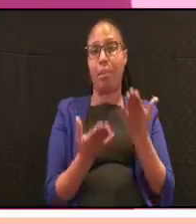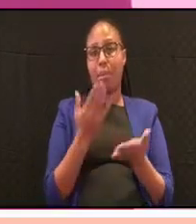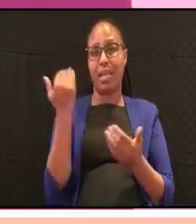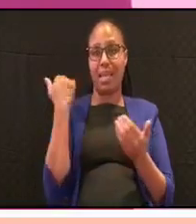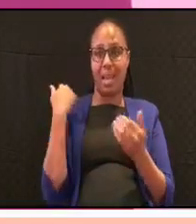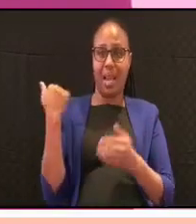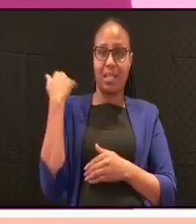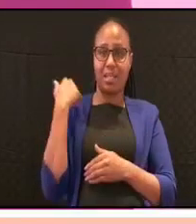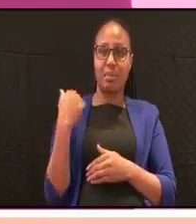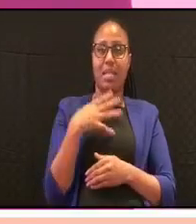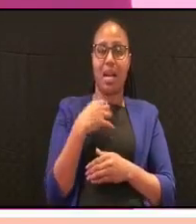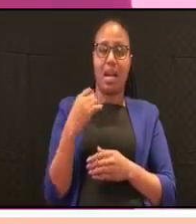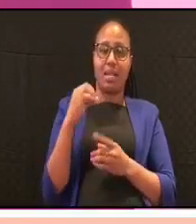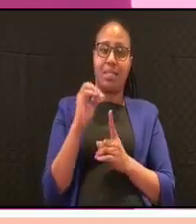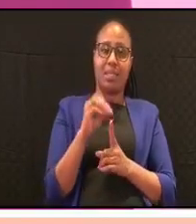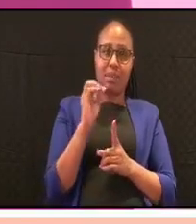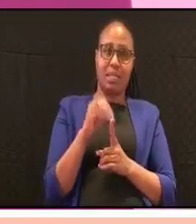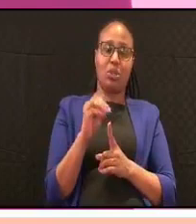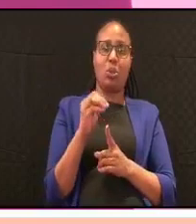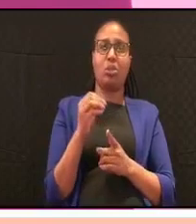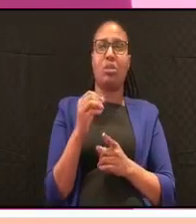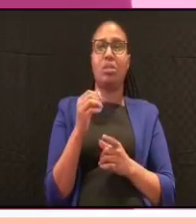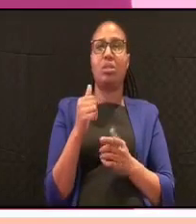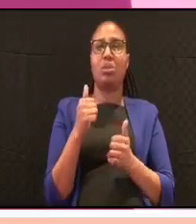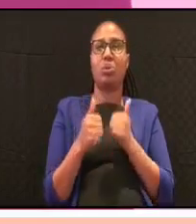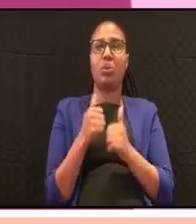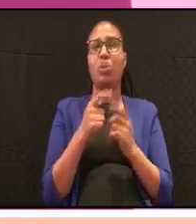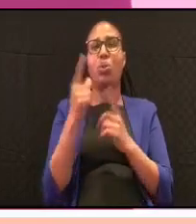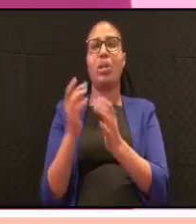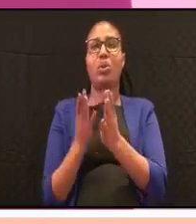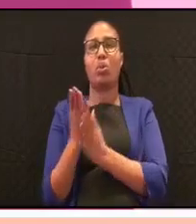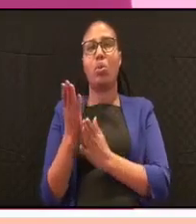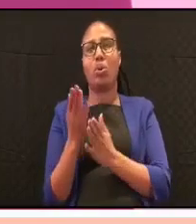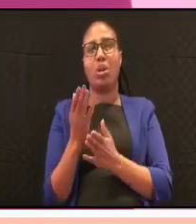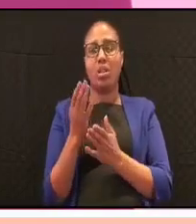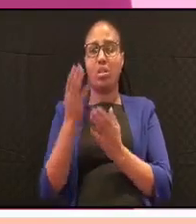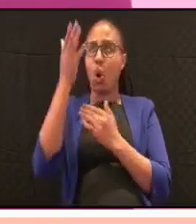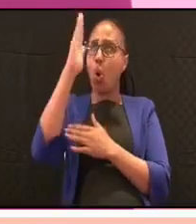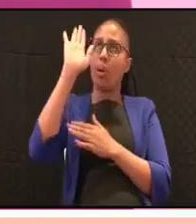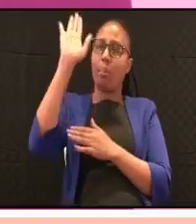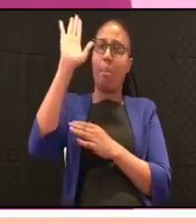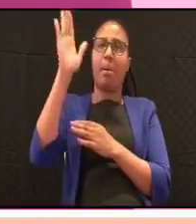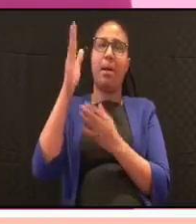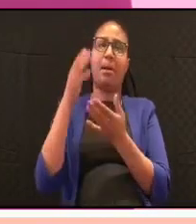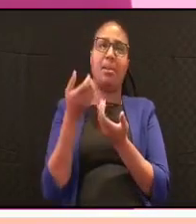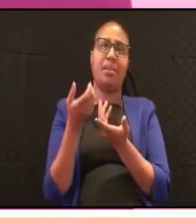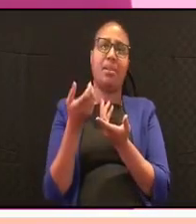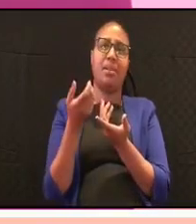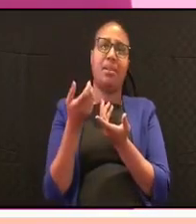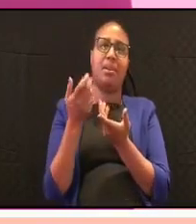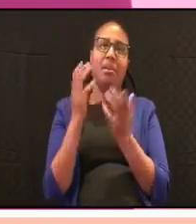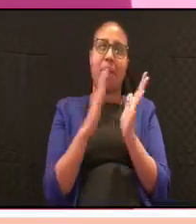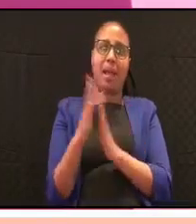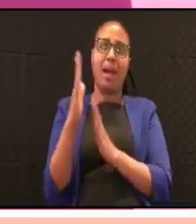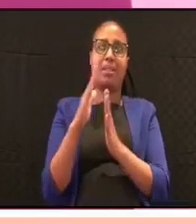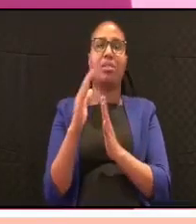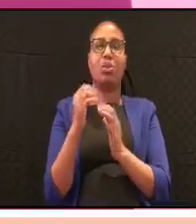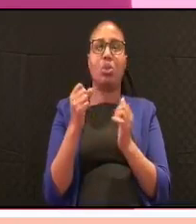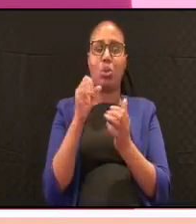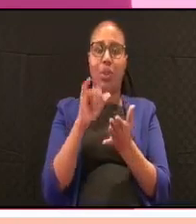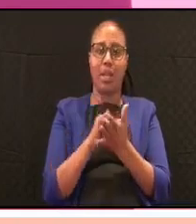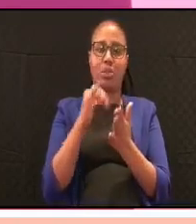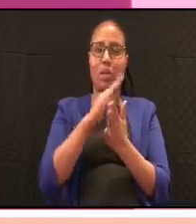the harassment and intimidation we went through, it was all God's doing, so that never shall we